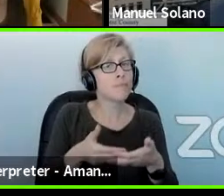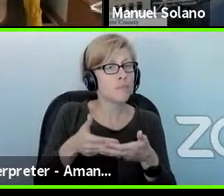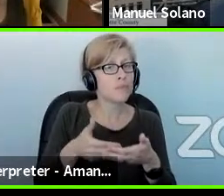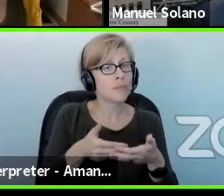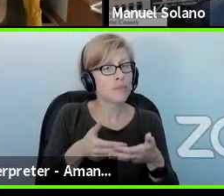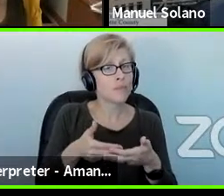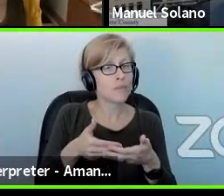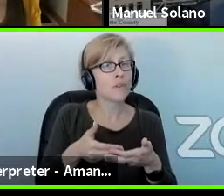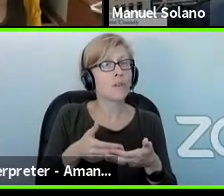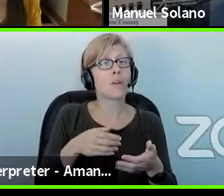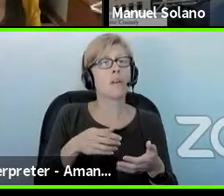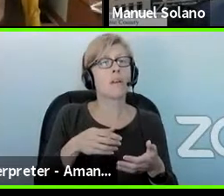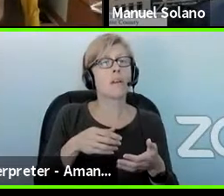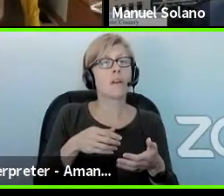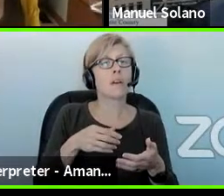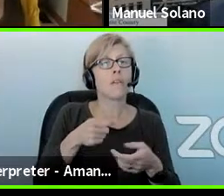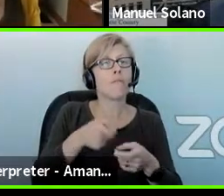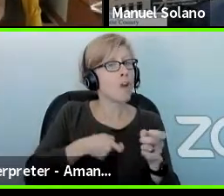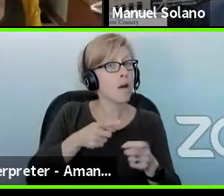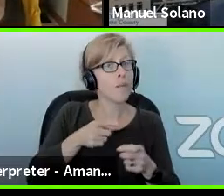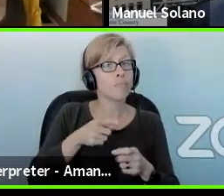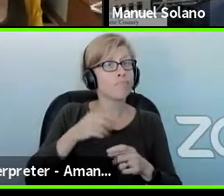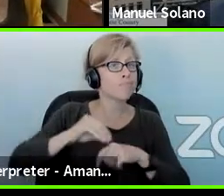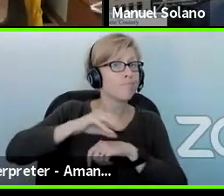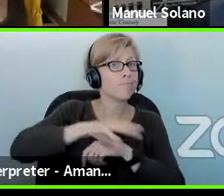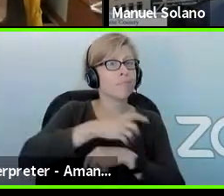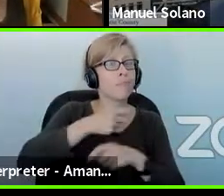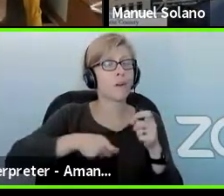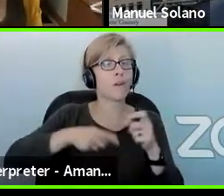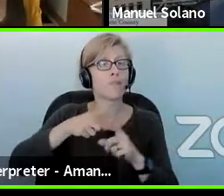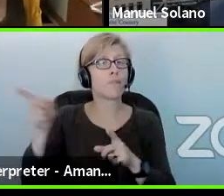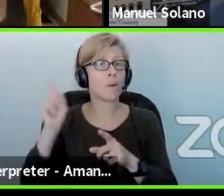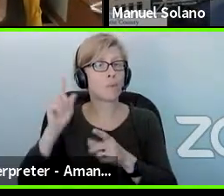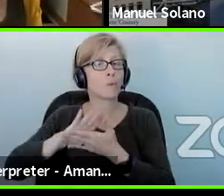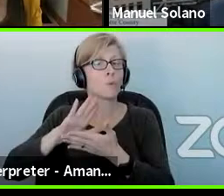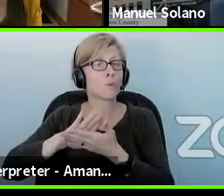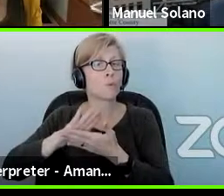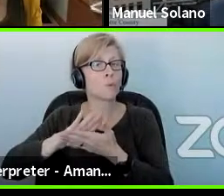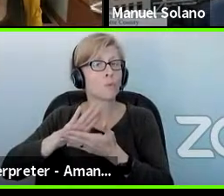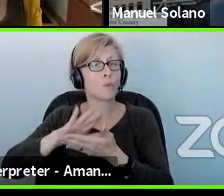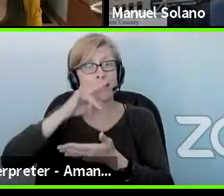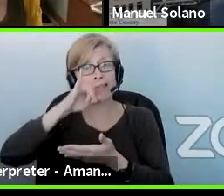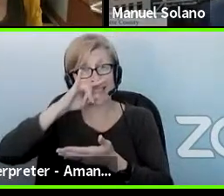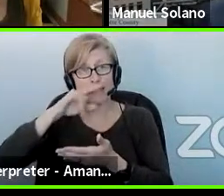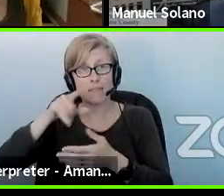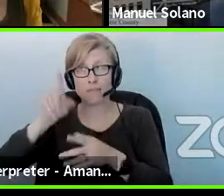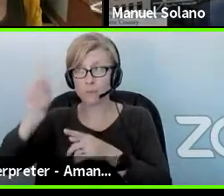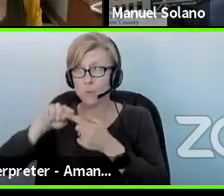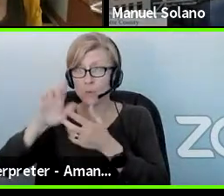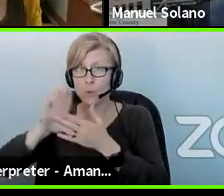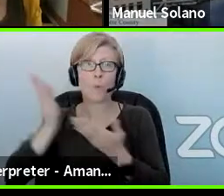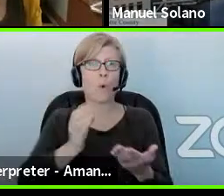school-age children. So it's definitely spreading into other family members as well.